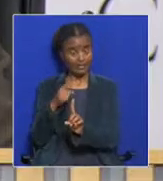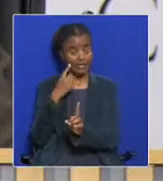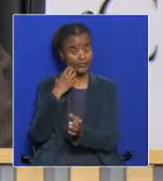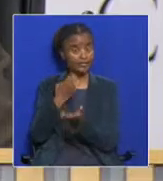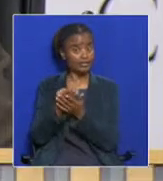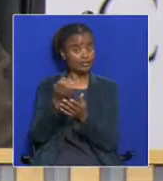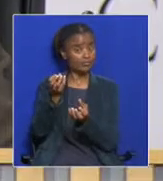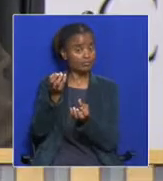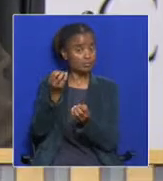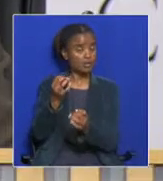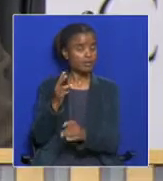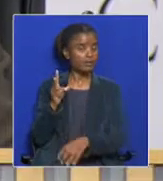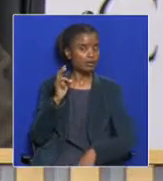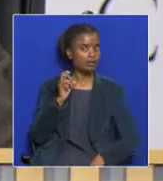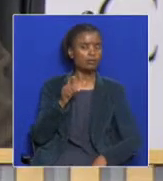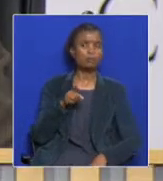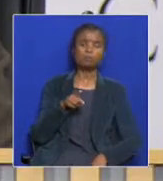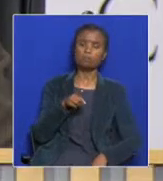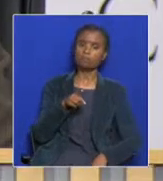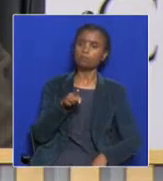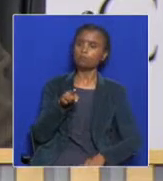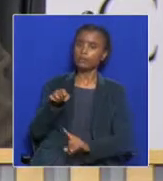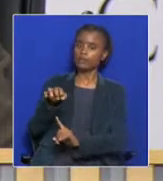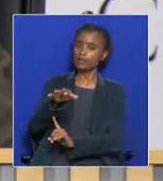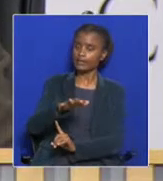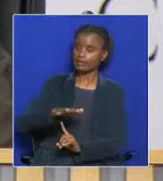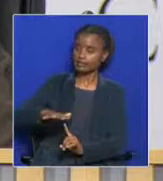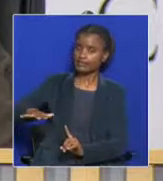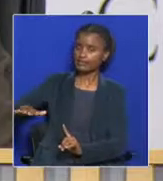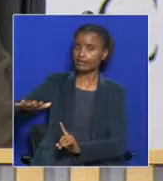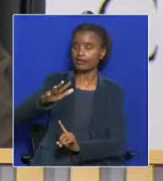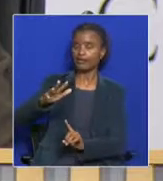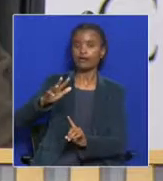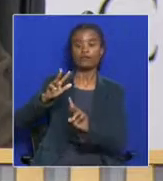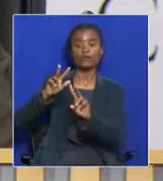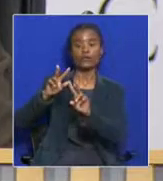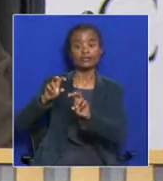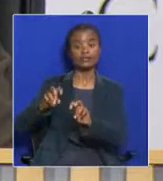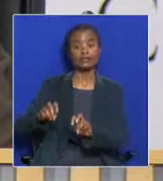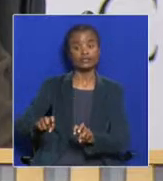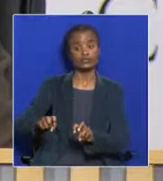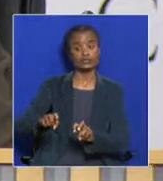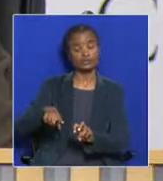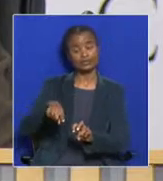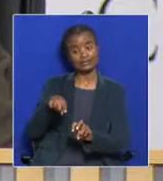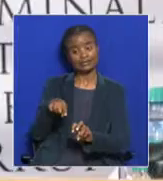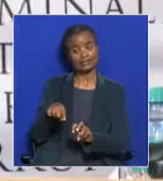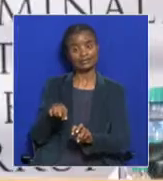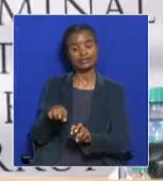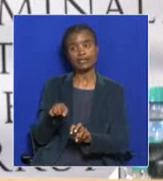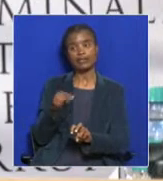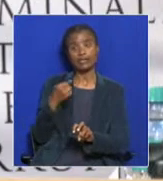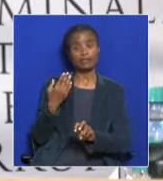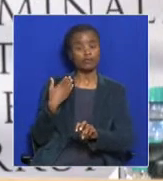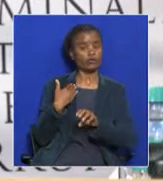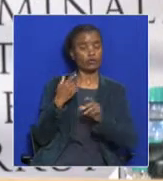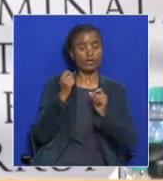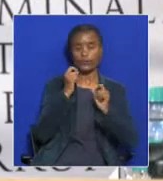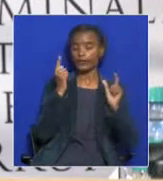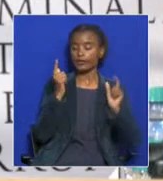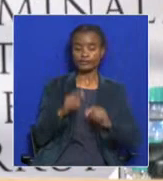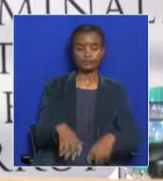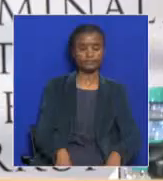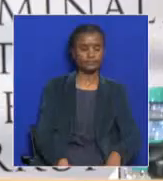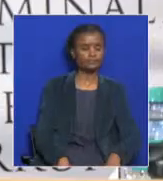magnitude of the examination area and the space in this said depot. I was not aware of it. Okay, now you remember Ms. Pile, who's